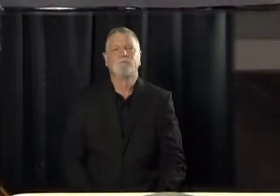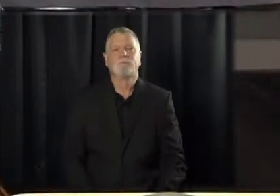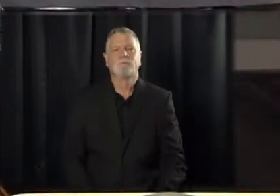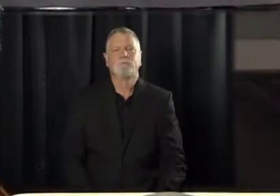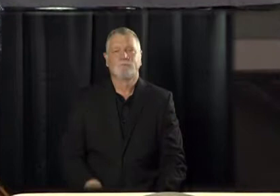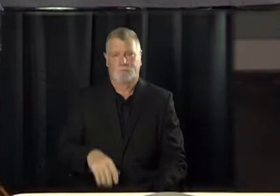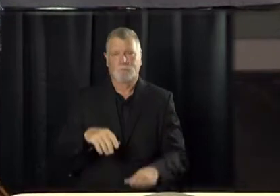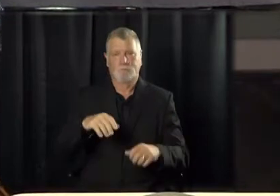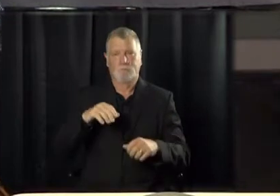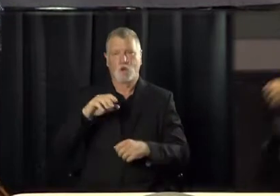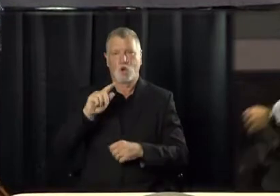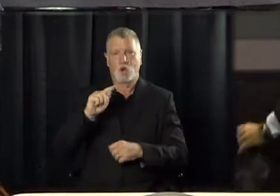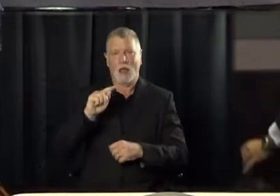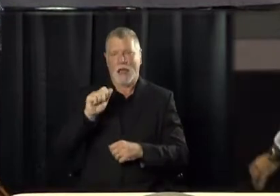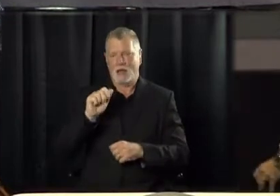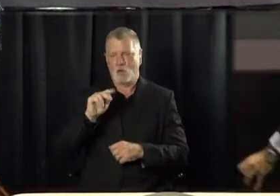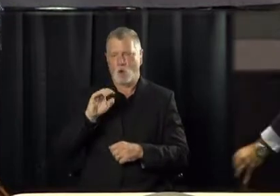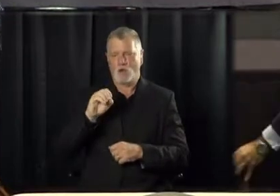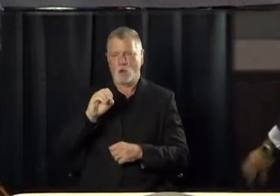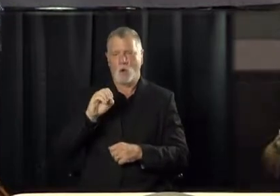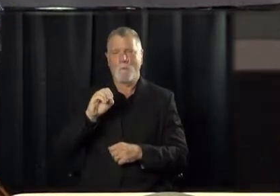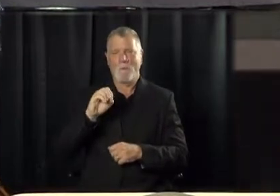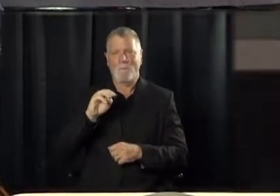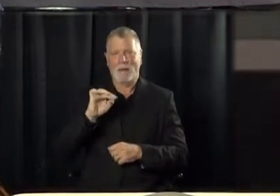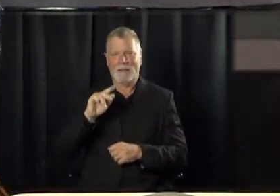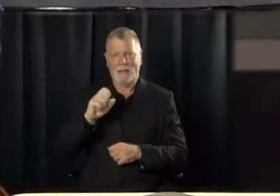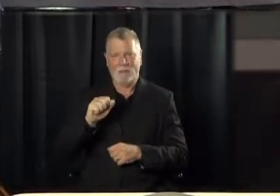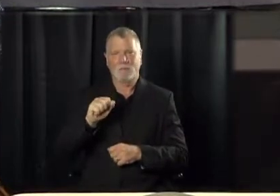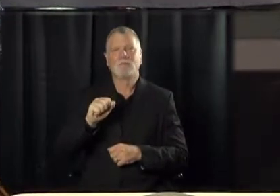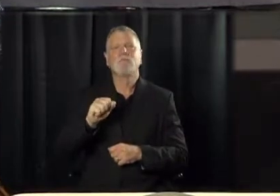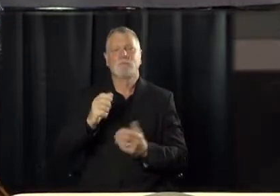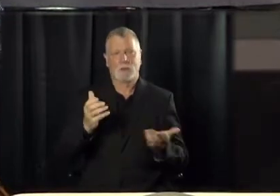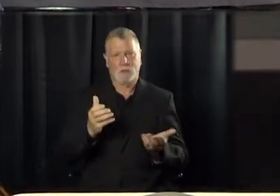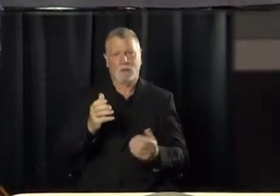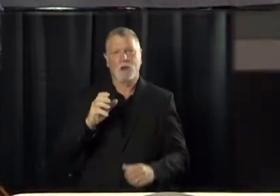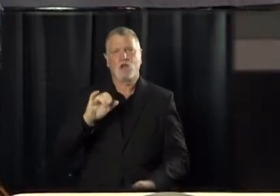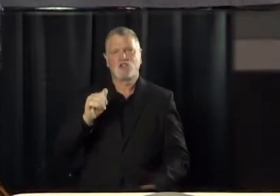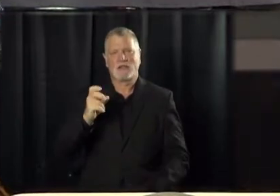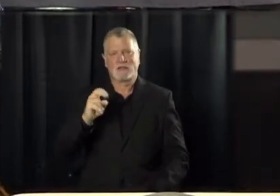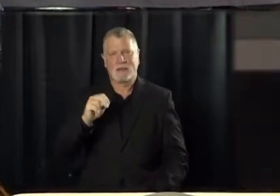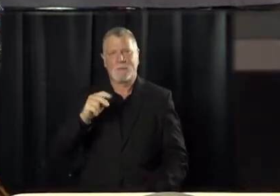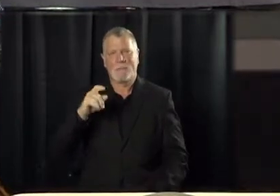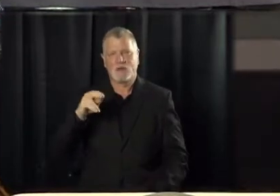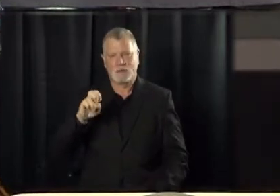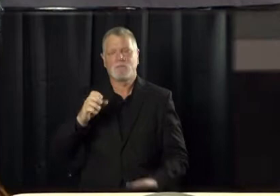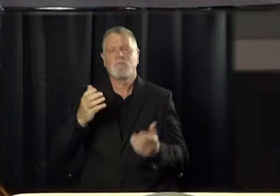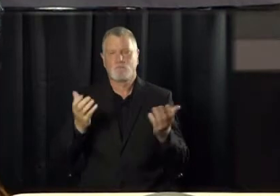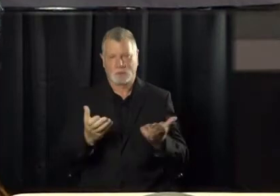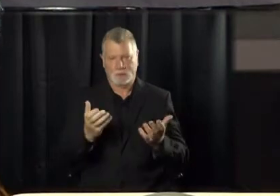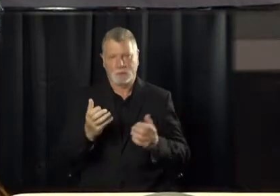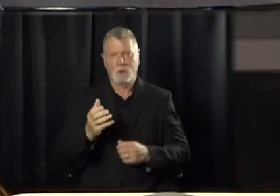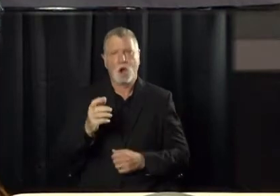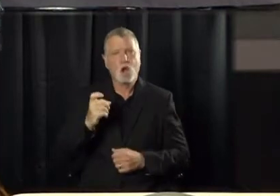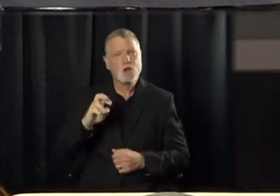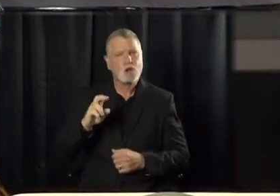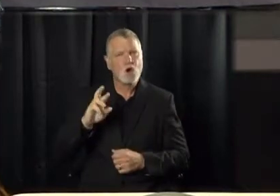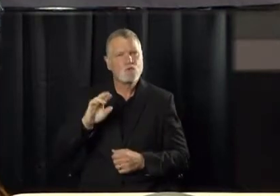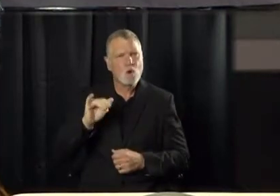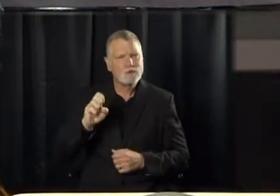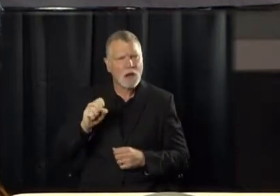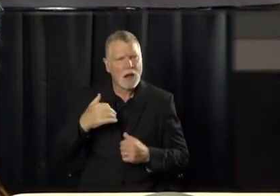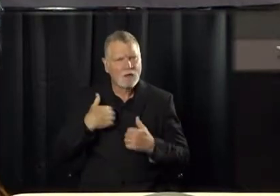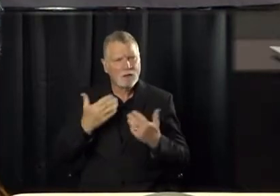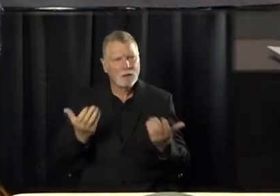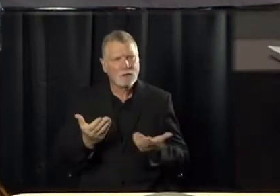Medina. Presente. Justin Peterson. Present. And Betty Rosa. Dr. Rosa, are you on yet?